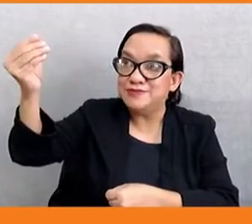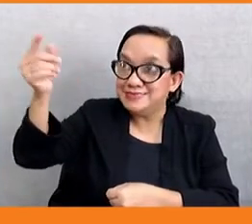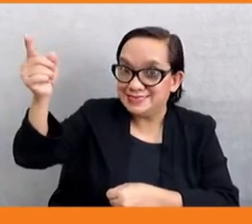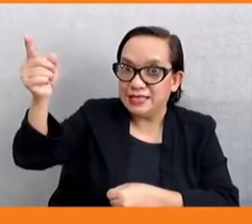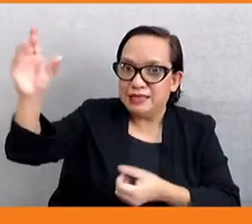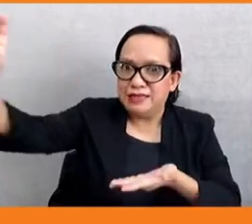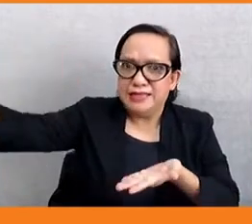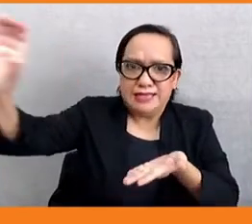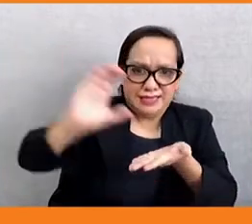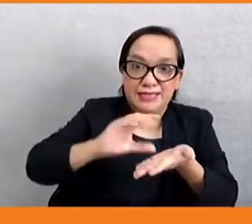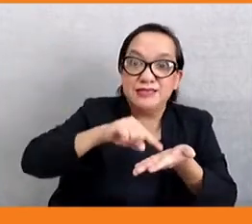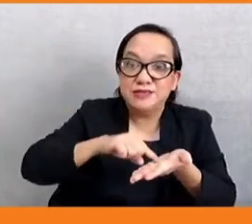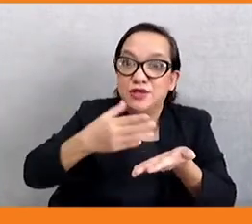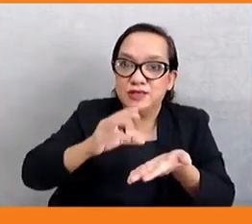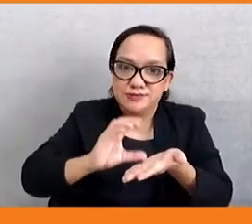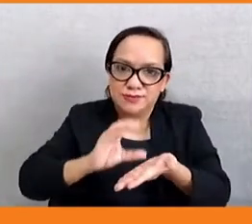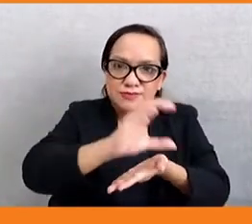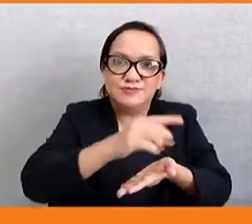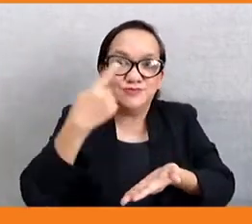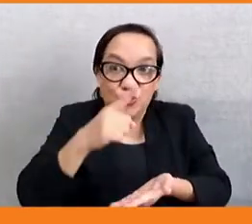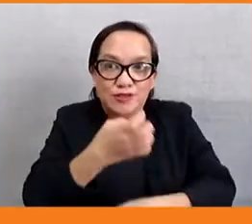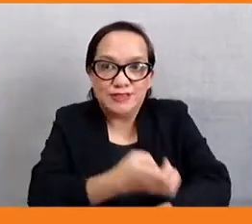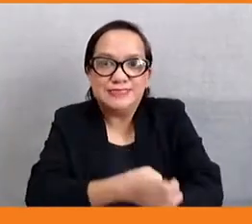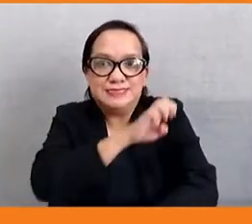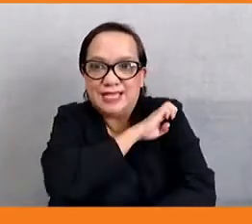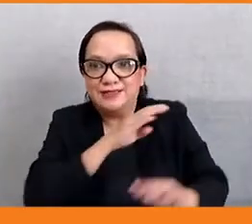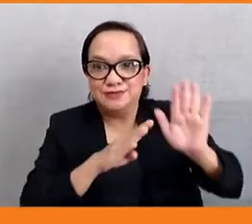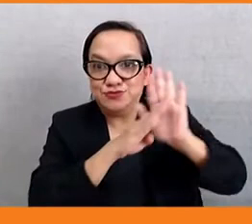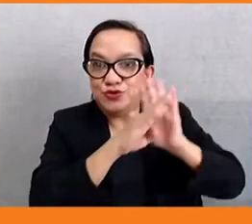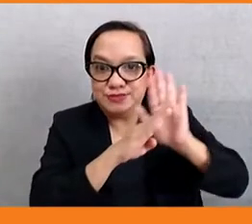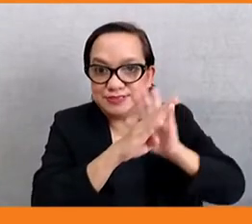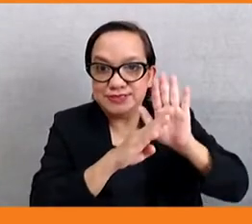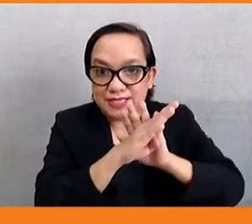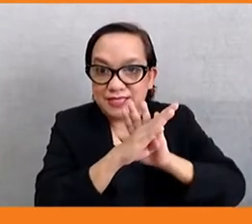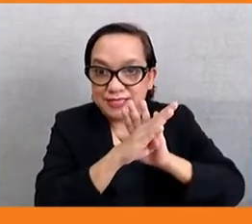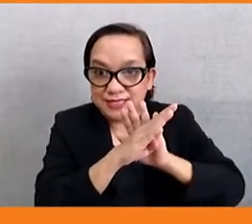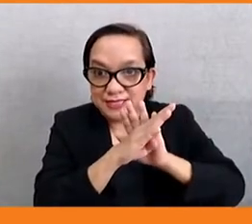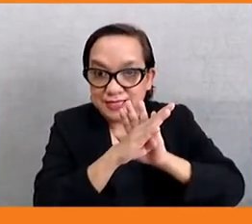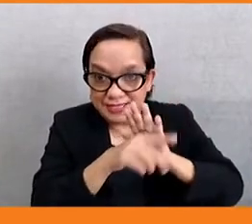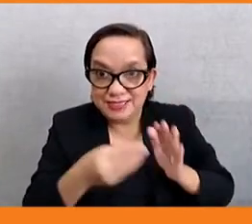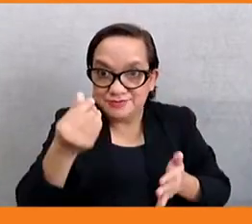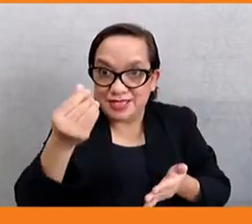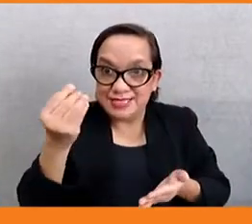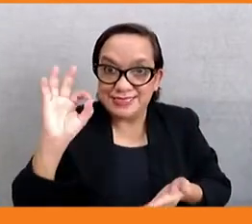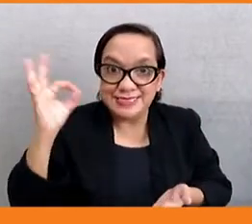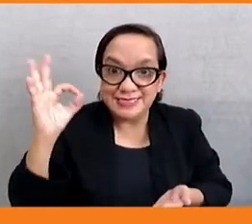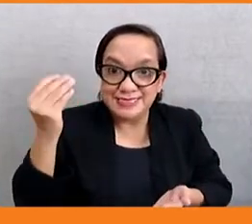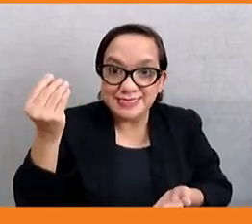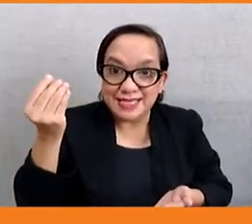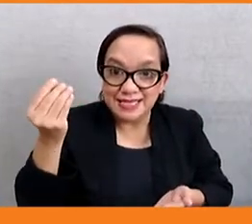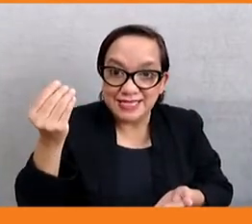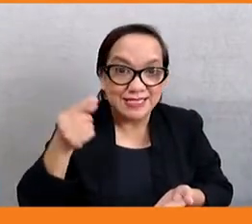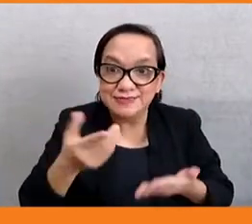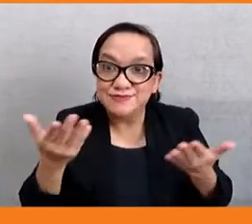formalized our practice of not financing new coal-fired power and heating plants, as I mentioned. We